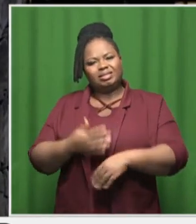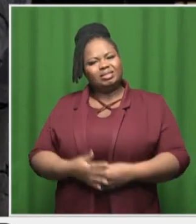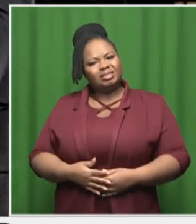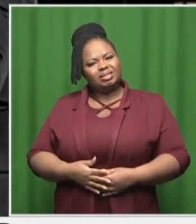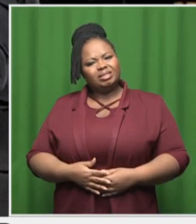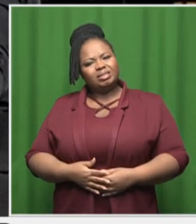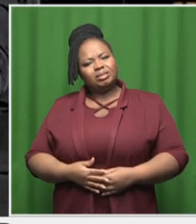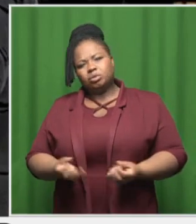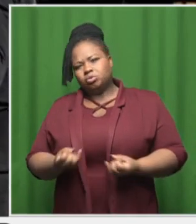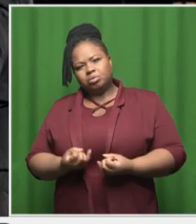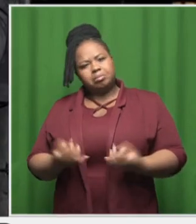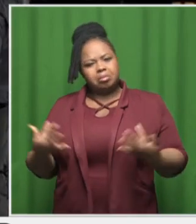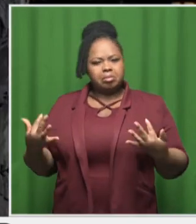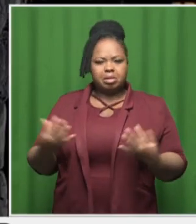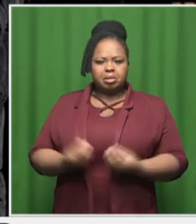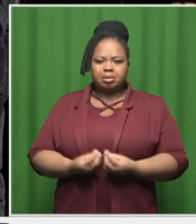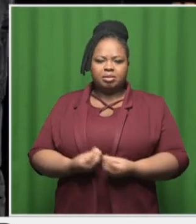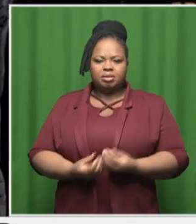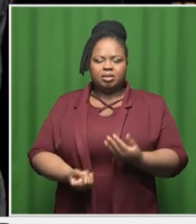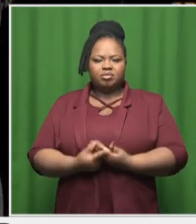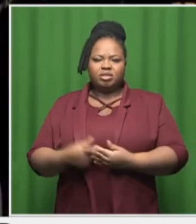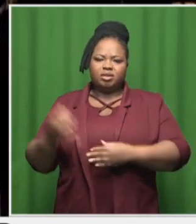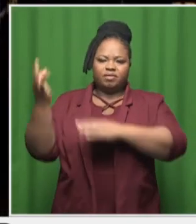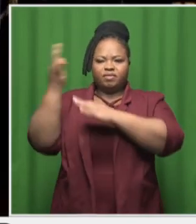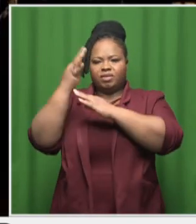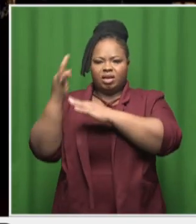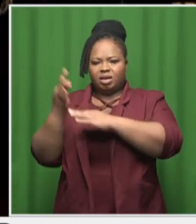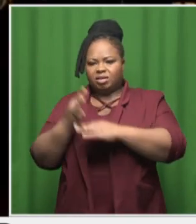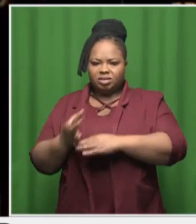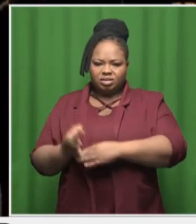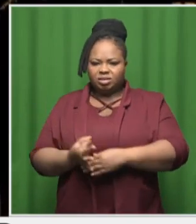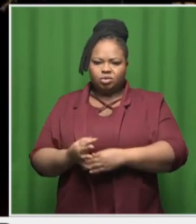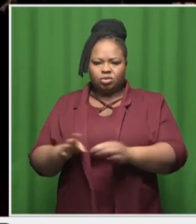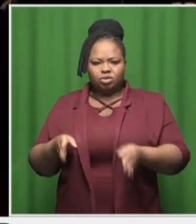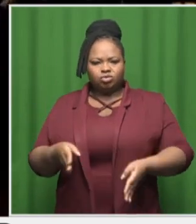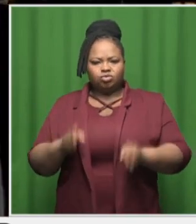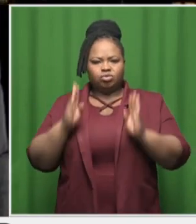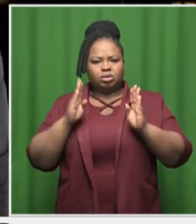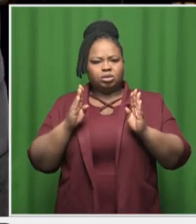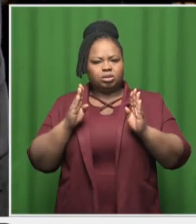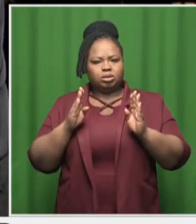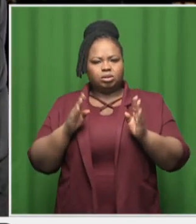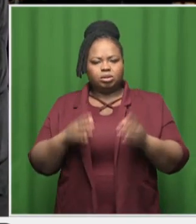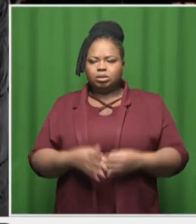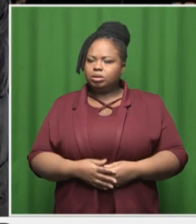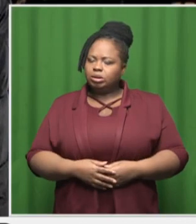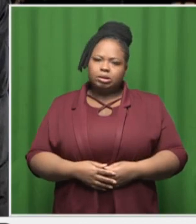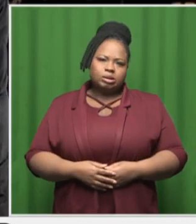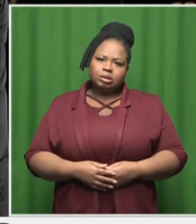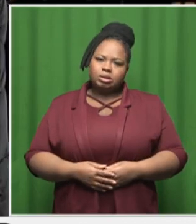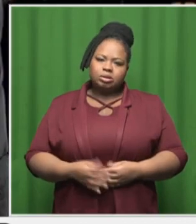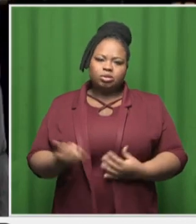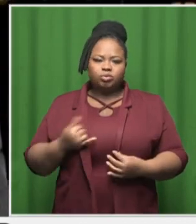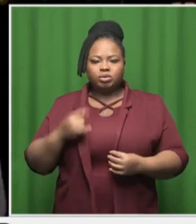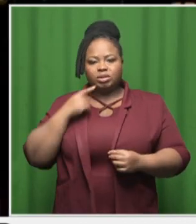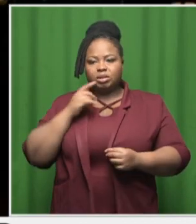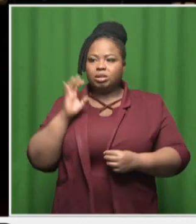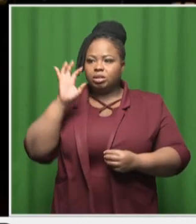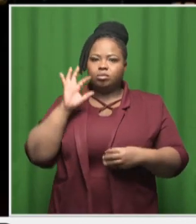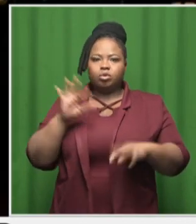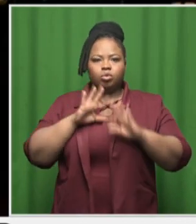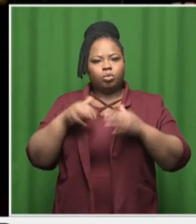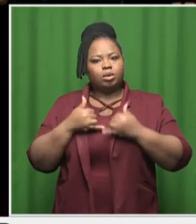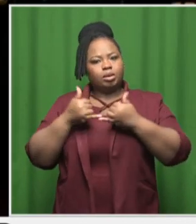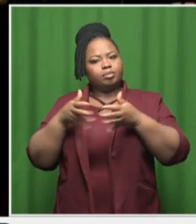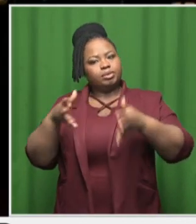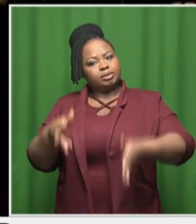too much in terms of the flags that have been sort of on the streets or all over the place, like saying, you know, the Netball World Cup